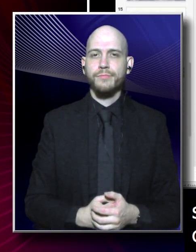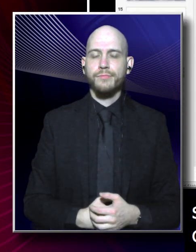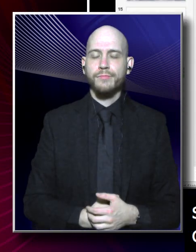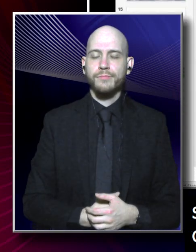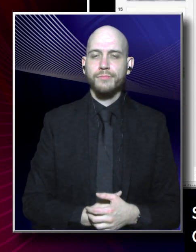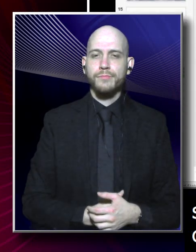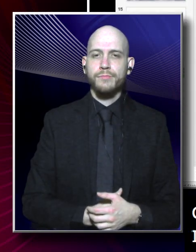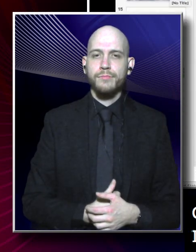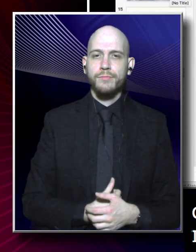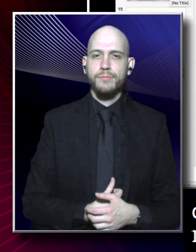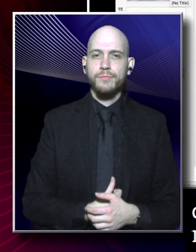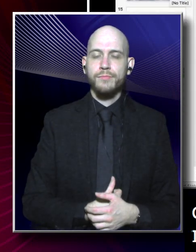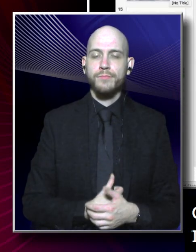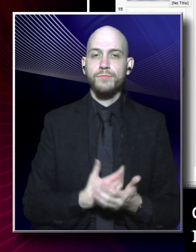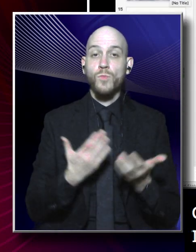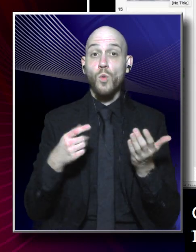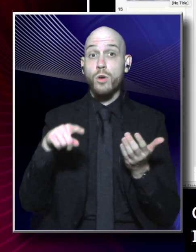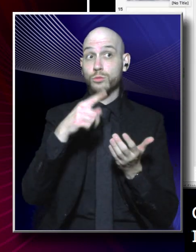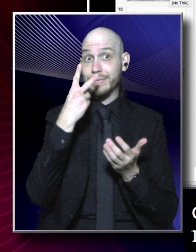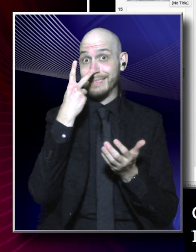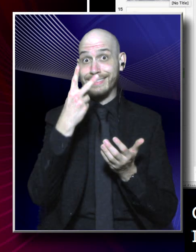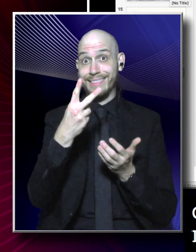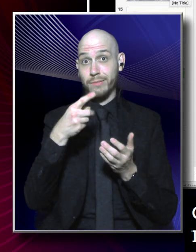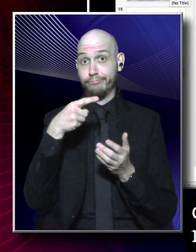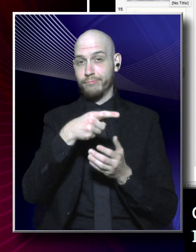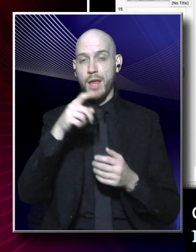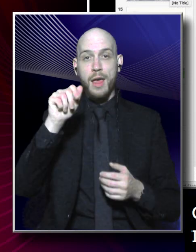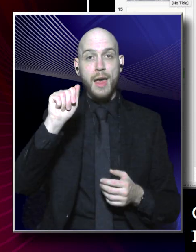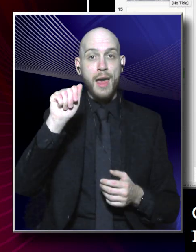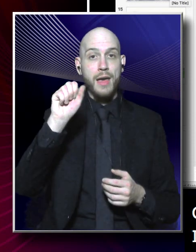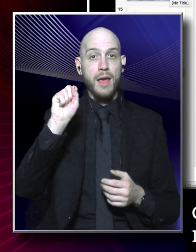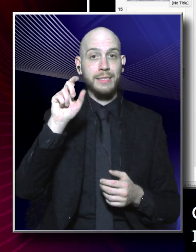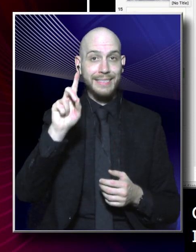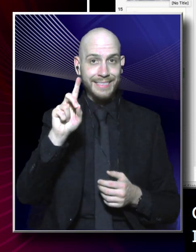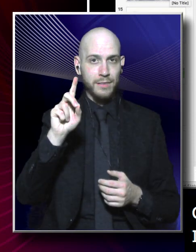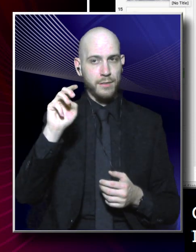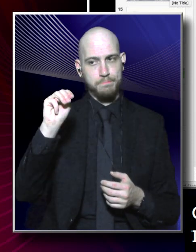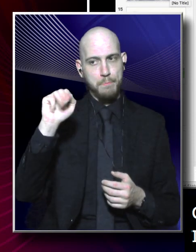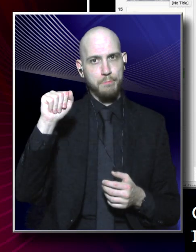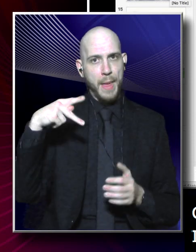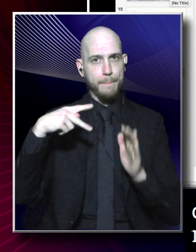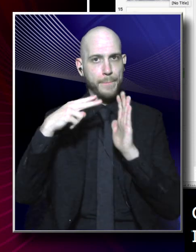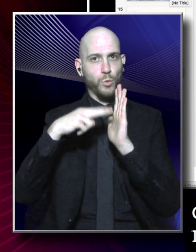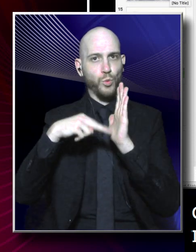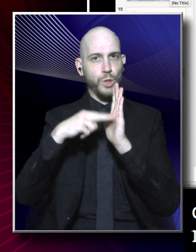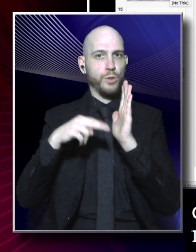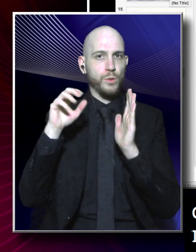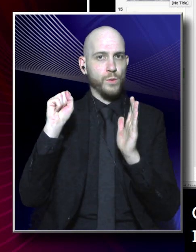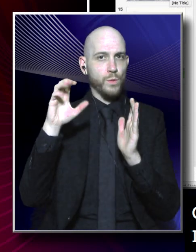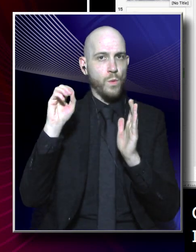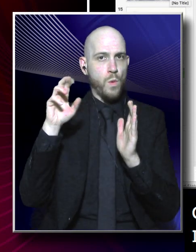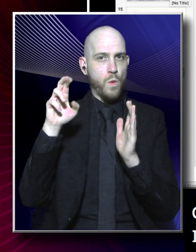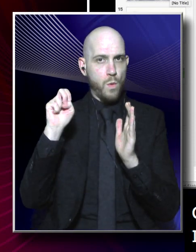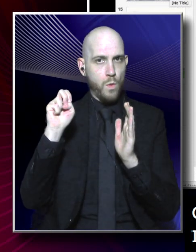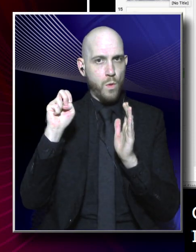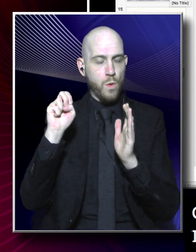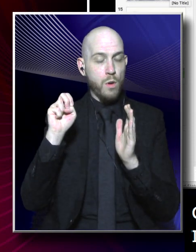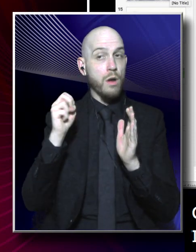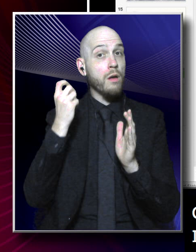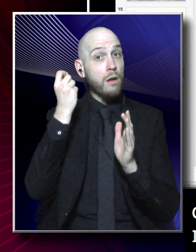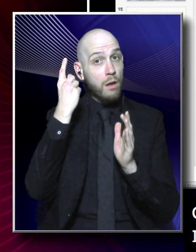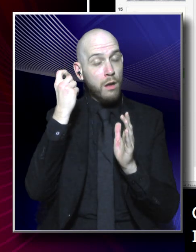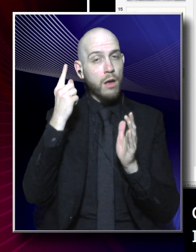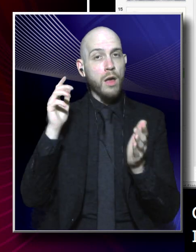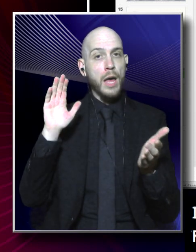is ASD's MAP reading scores, and it's a comparison from the spring, which would be the spring of last year,